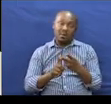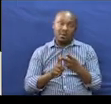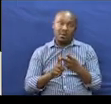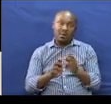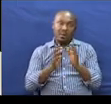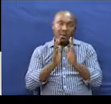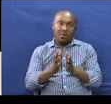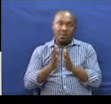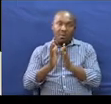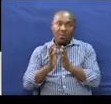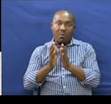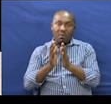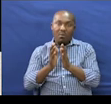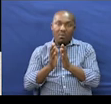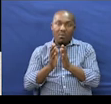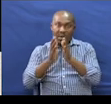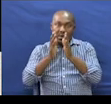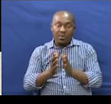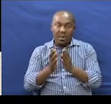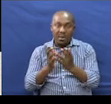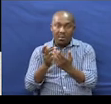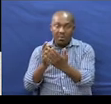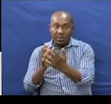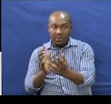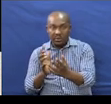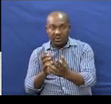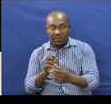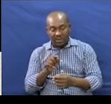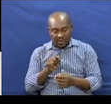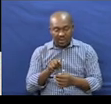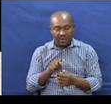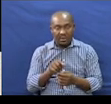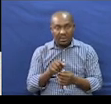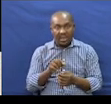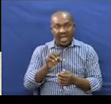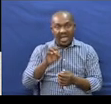Populations is an evil,